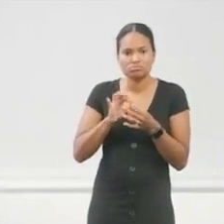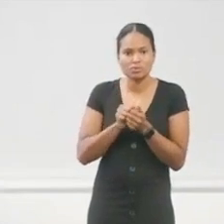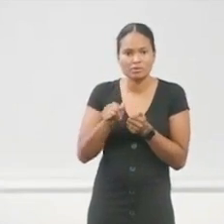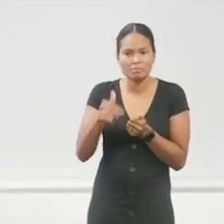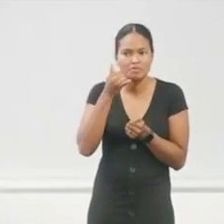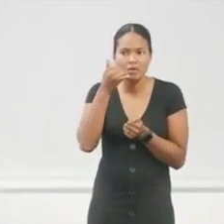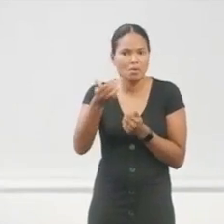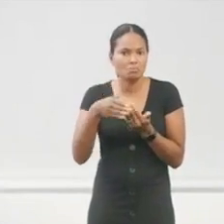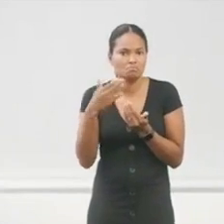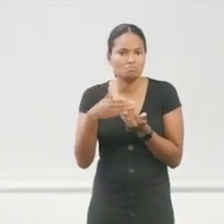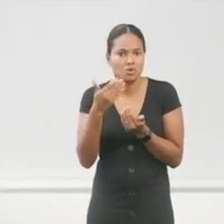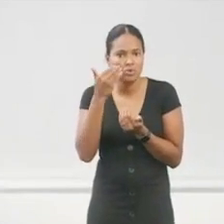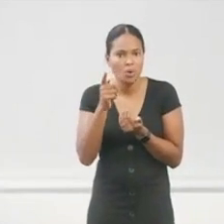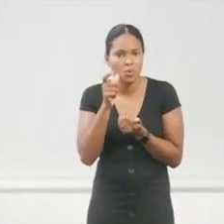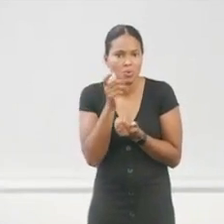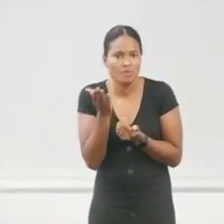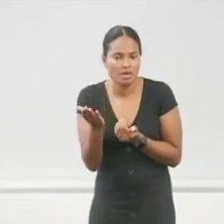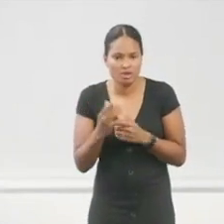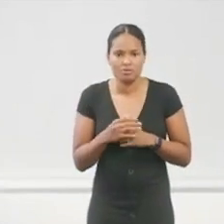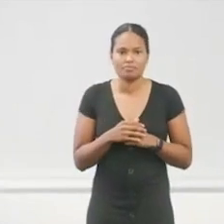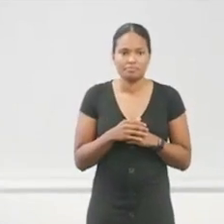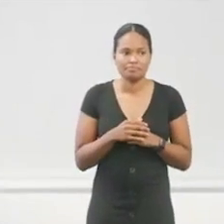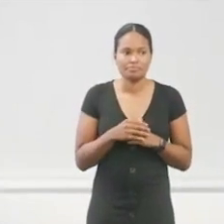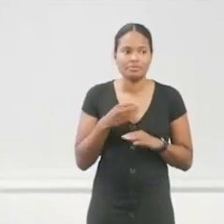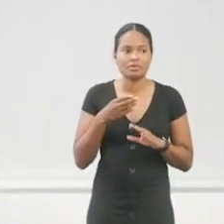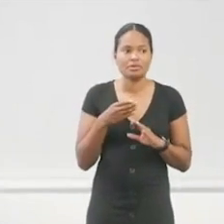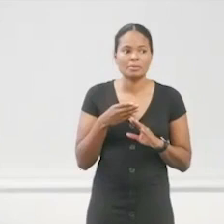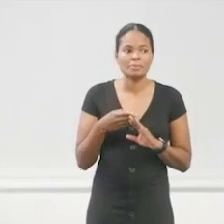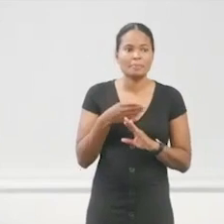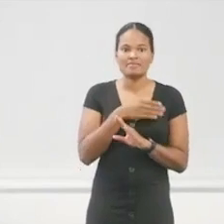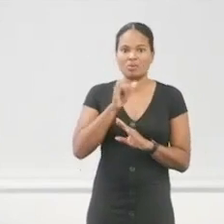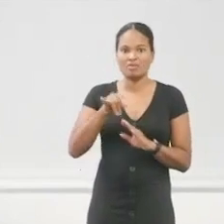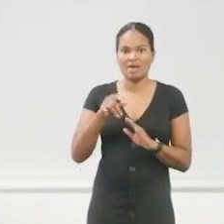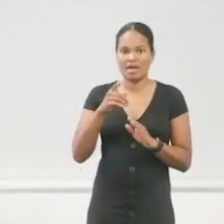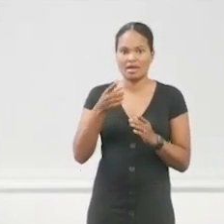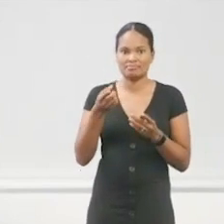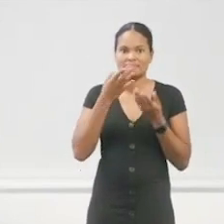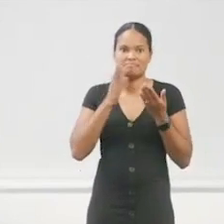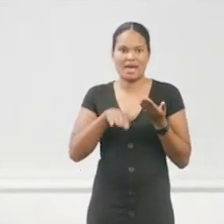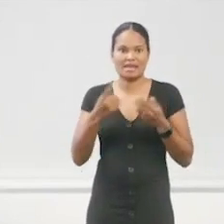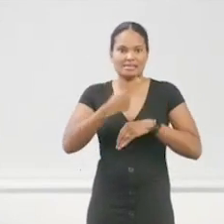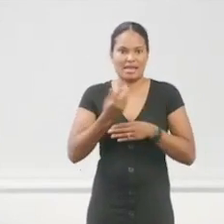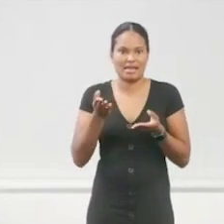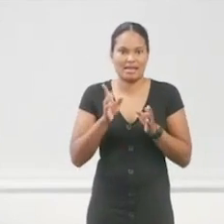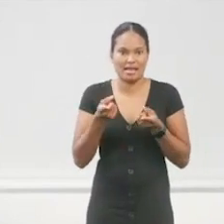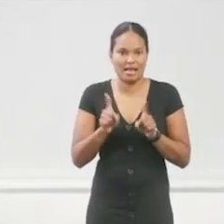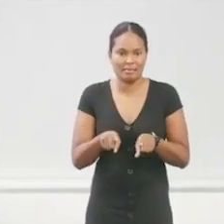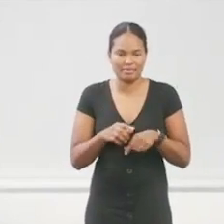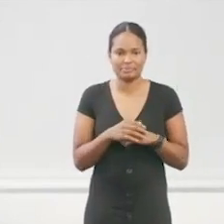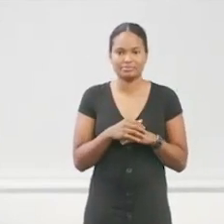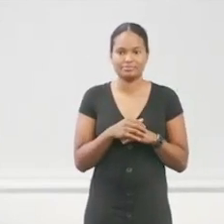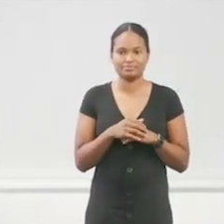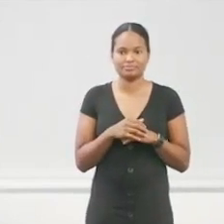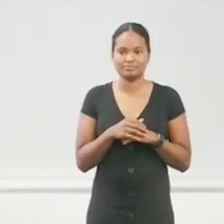that you can make, and you know who's on the other side of that phone before a bad day happens. Have a relationship with FBI. So when you do end up having to call Cyber Command